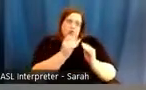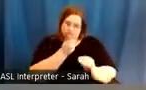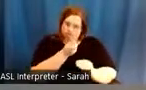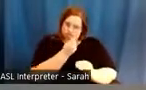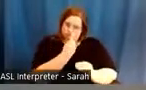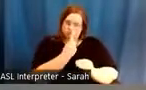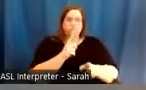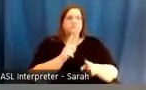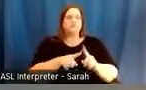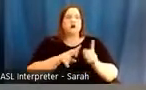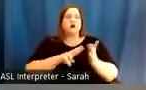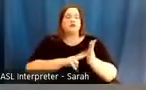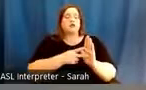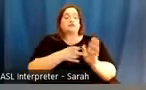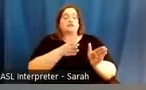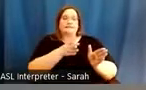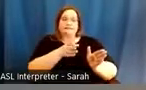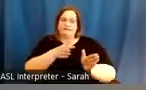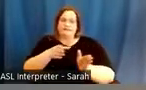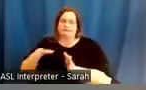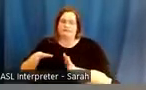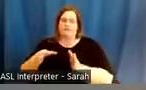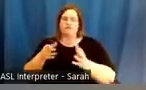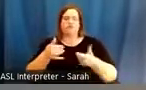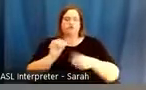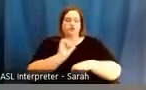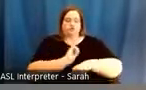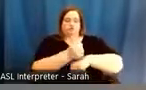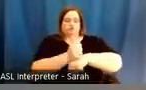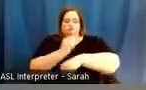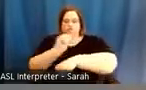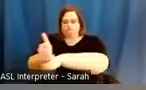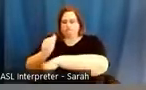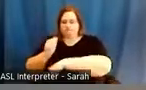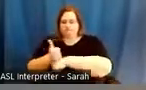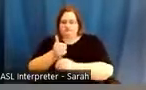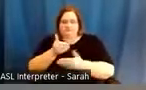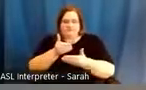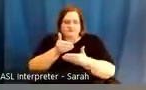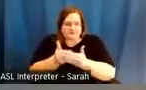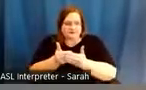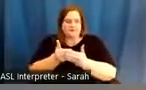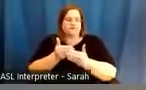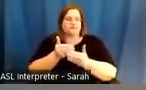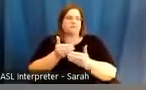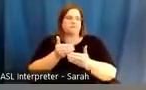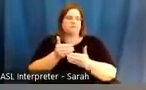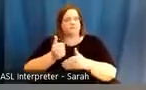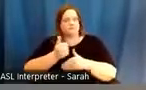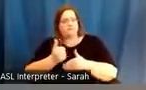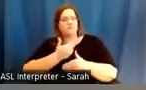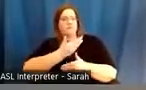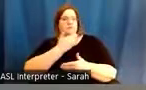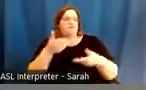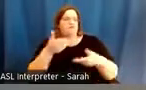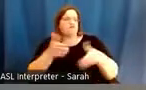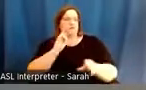it's an intention that they try to site the housing where there is the best chance for people to get services.